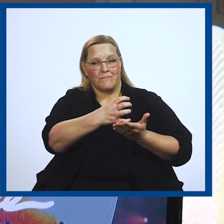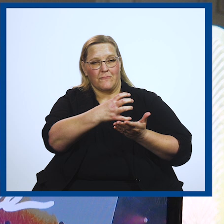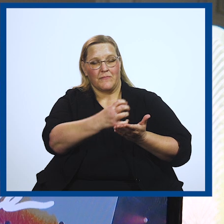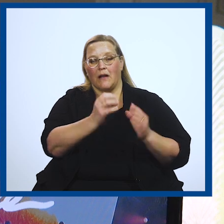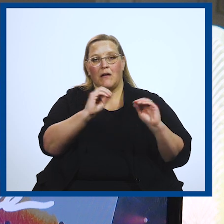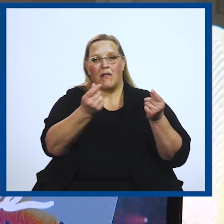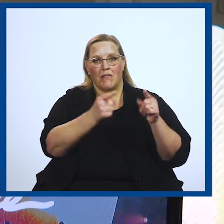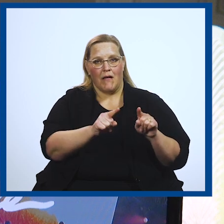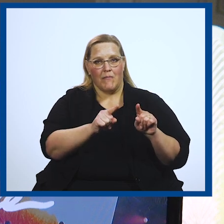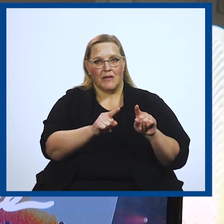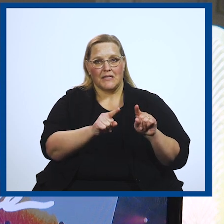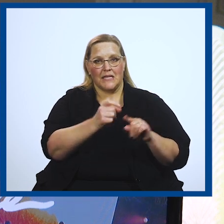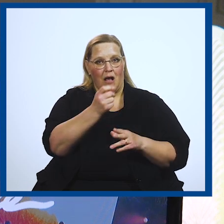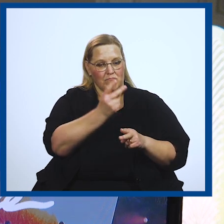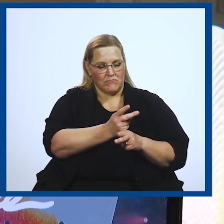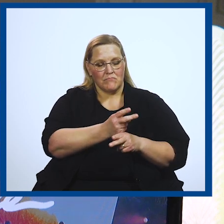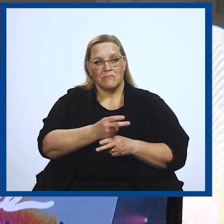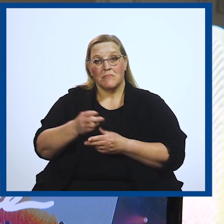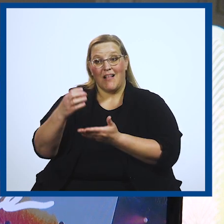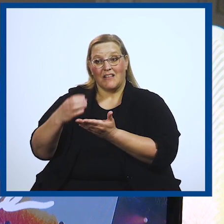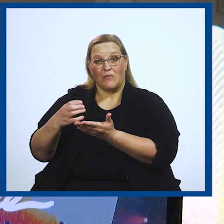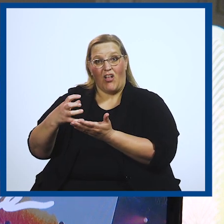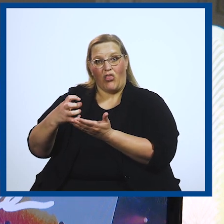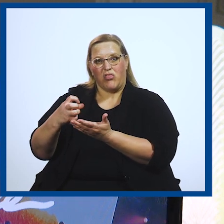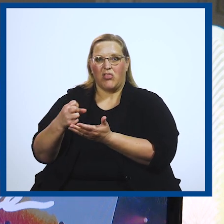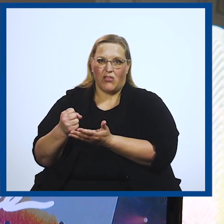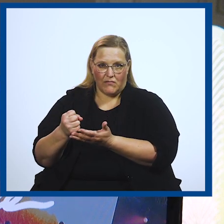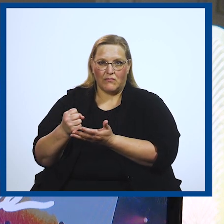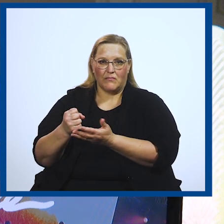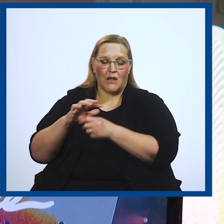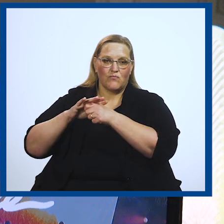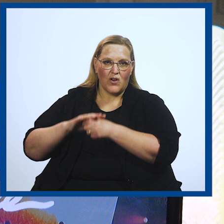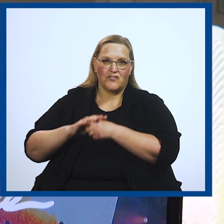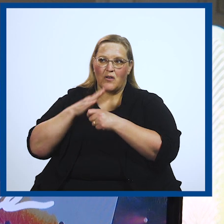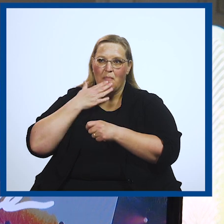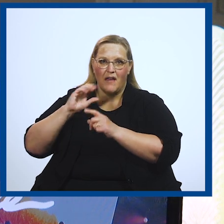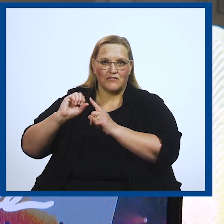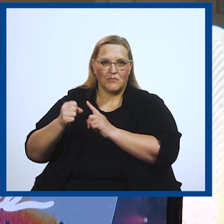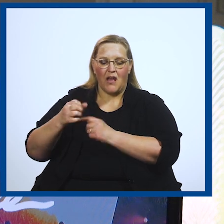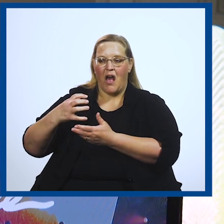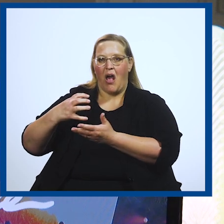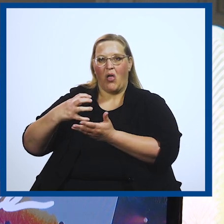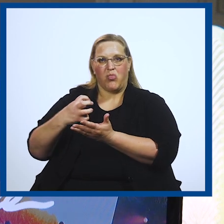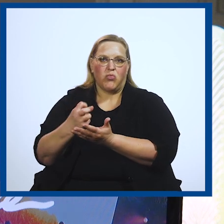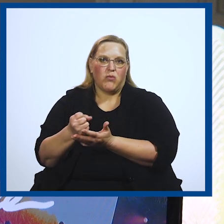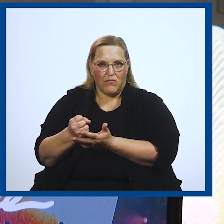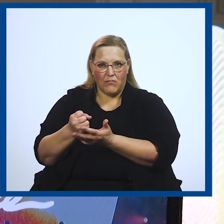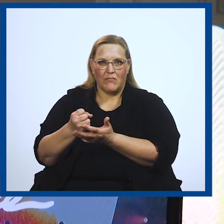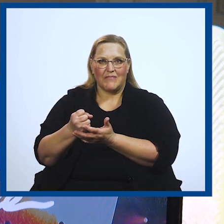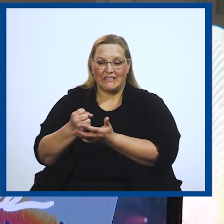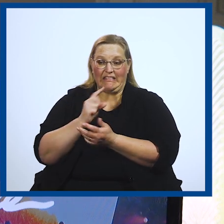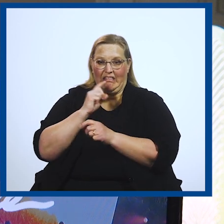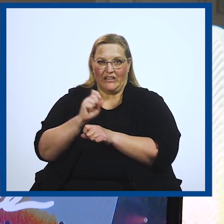one, and nothing happens. It holds up. You stress this one, you put bad circumstance on this one, you crush this one, and